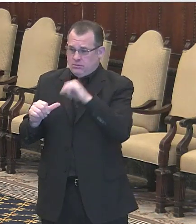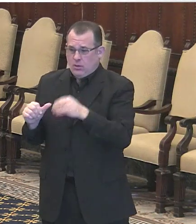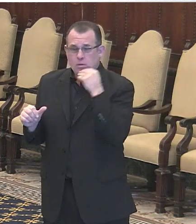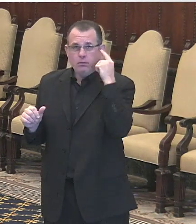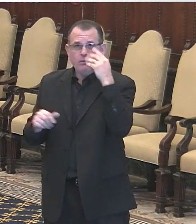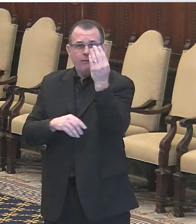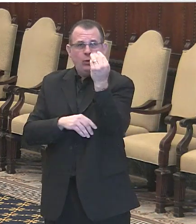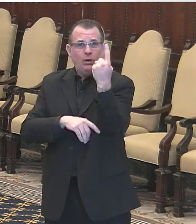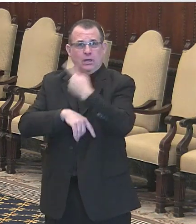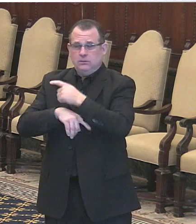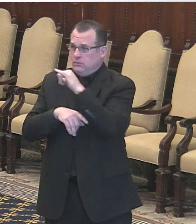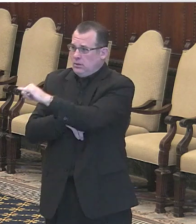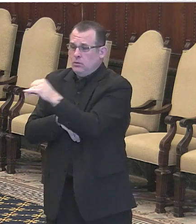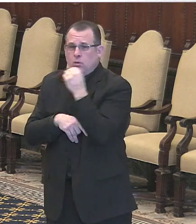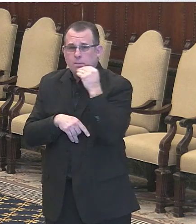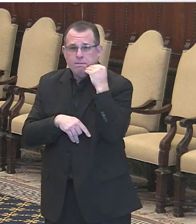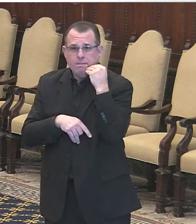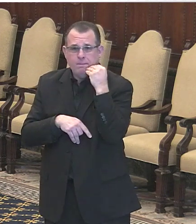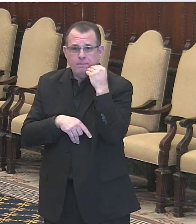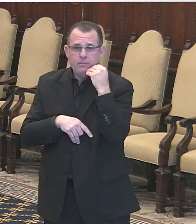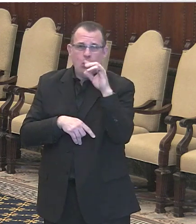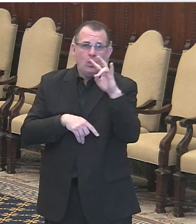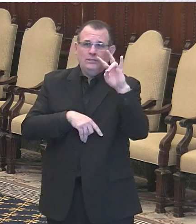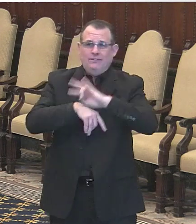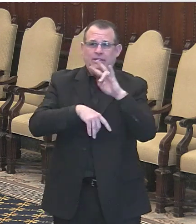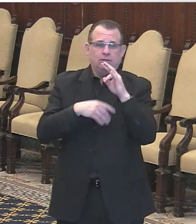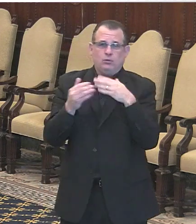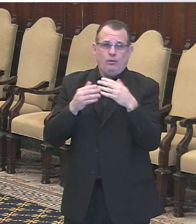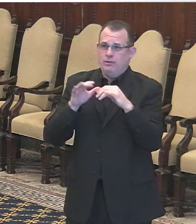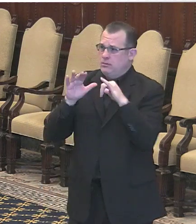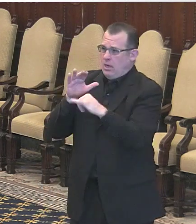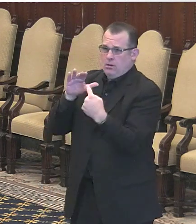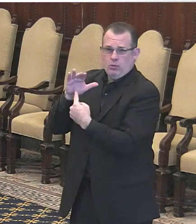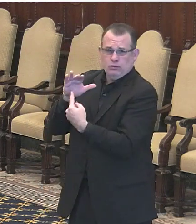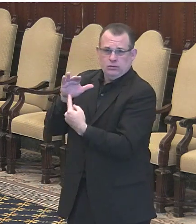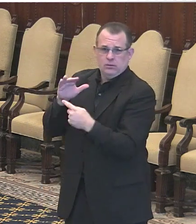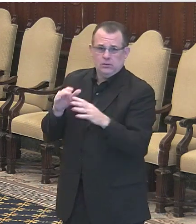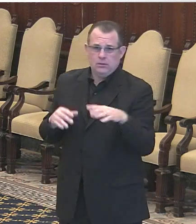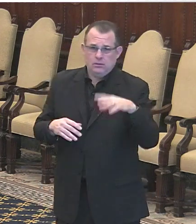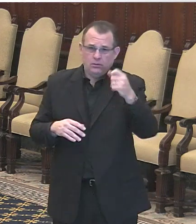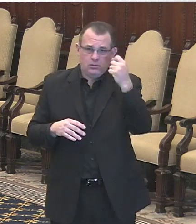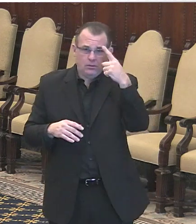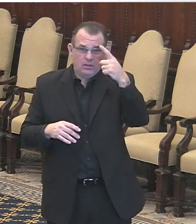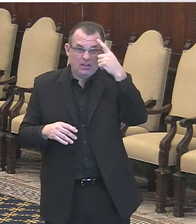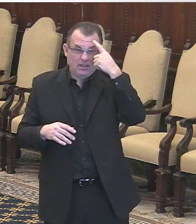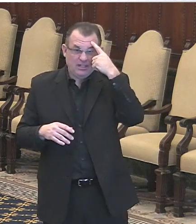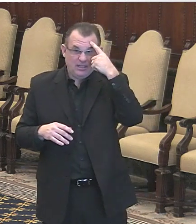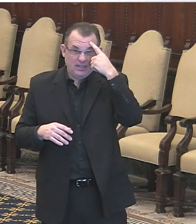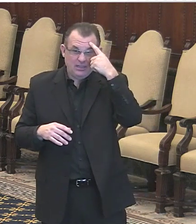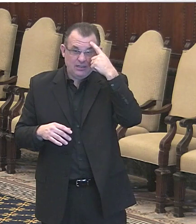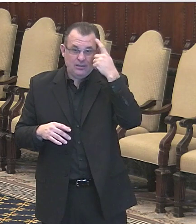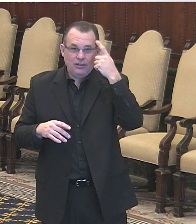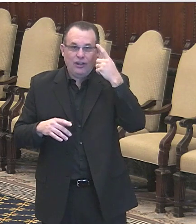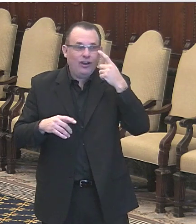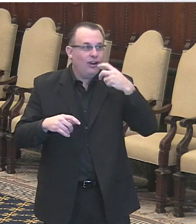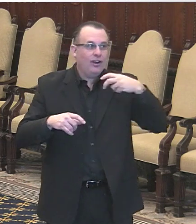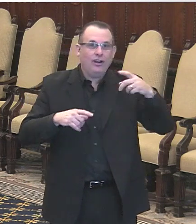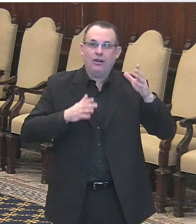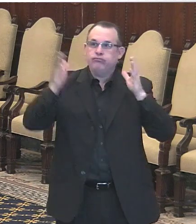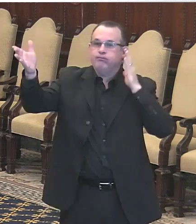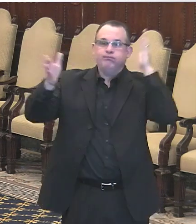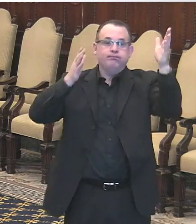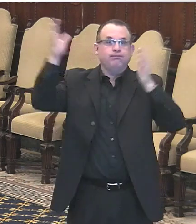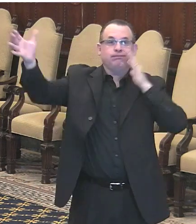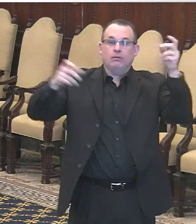days or whatever it is. But I think that allowing folks to just think that you can come and go and you don't have any